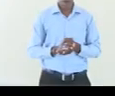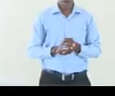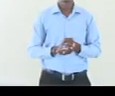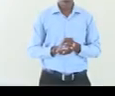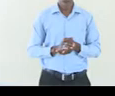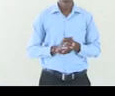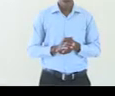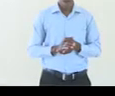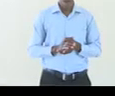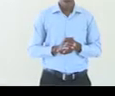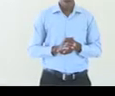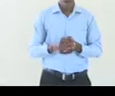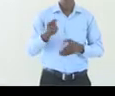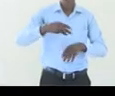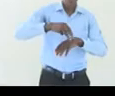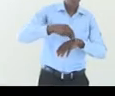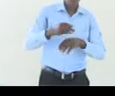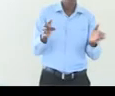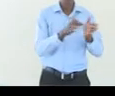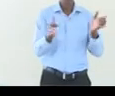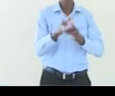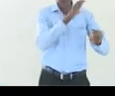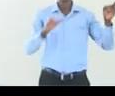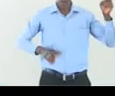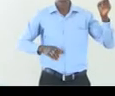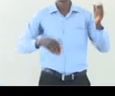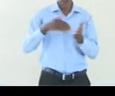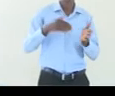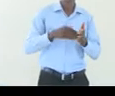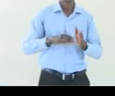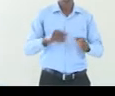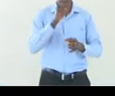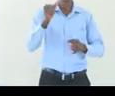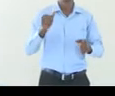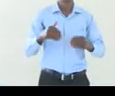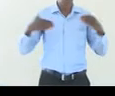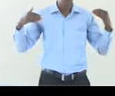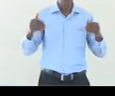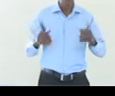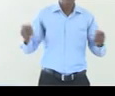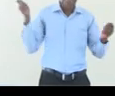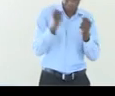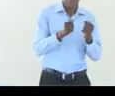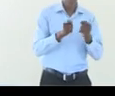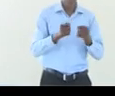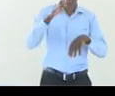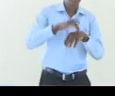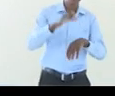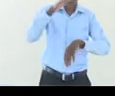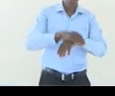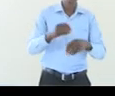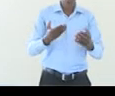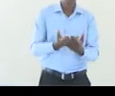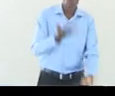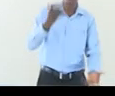Can we read this together? The message of Jesus often does not have exactly the same impact on the poor